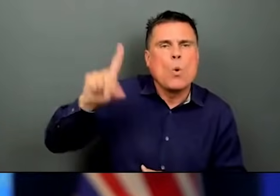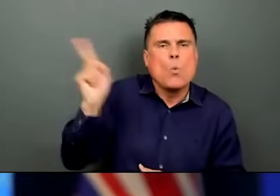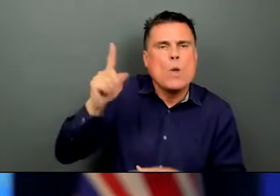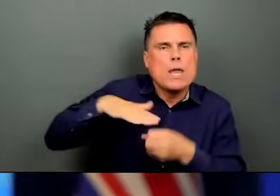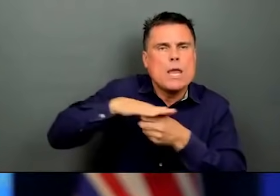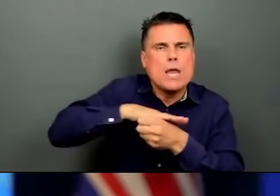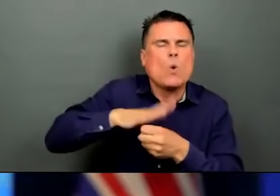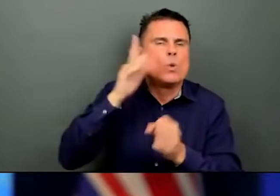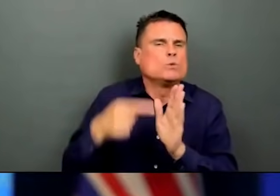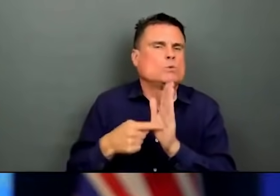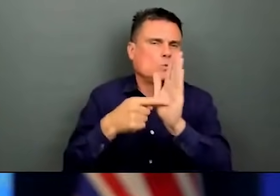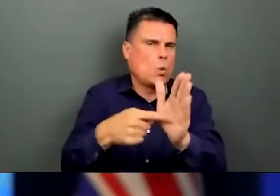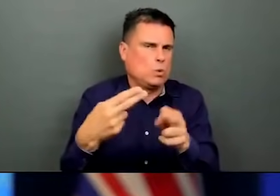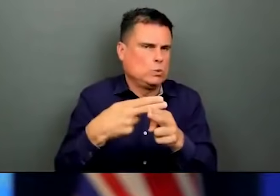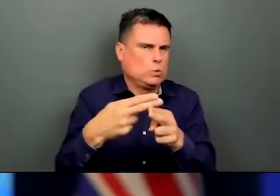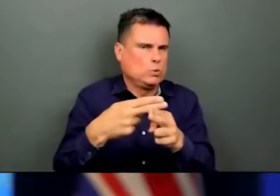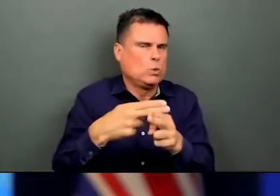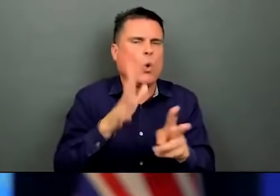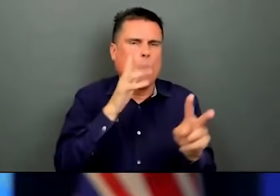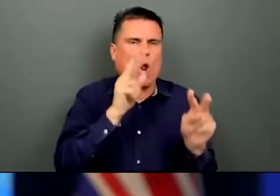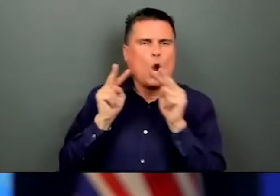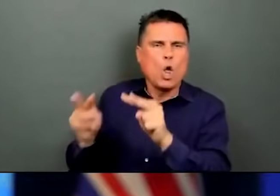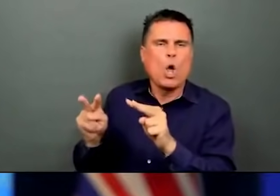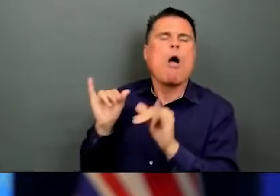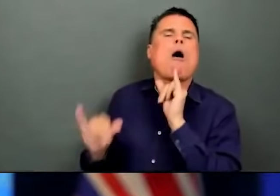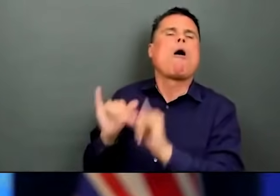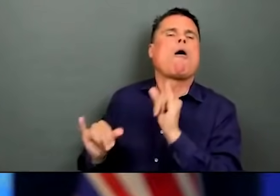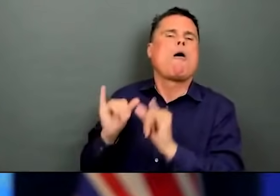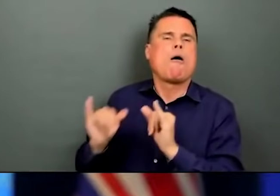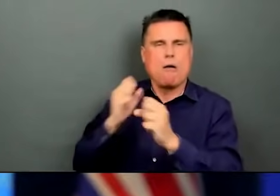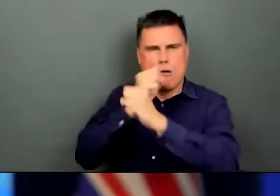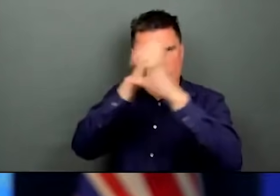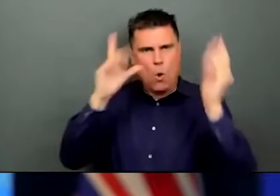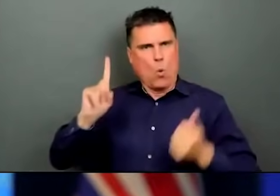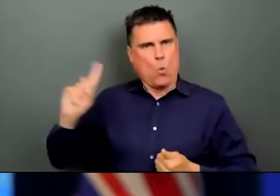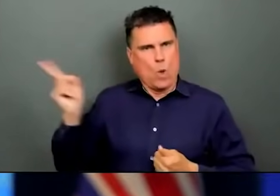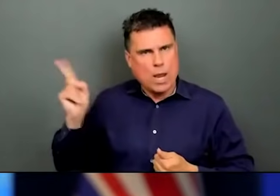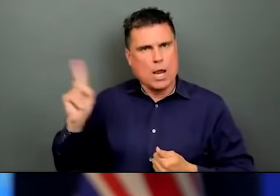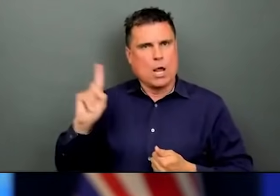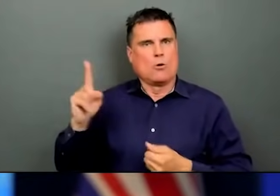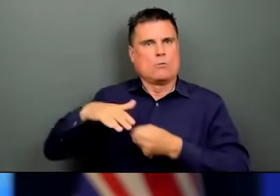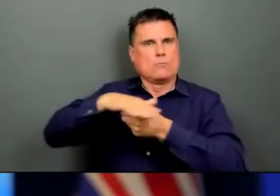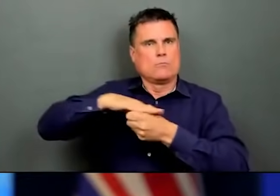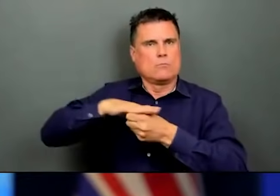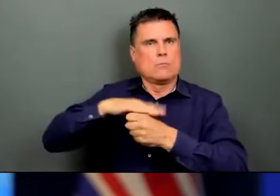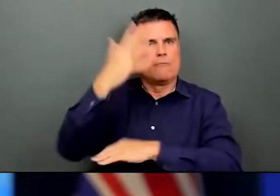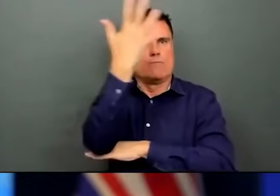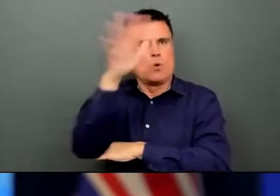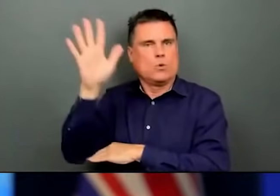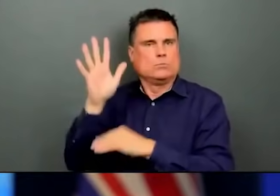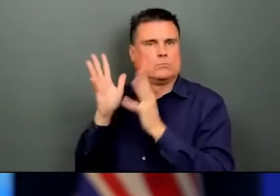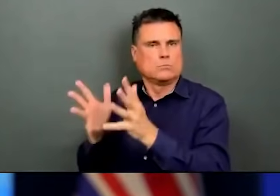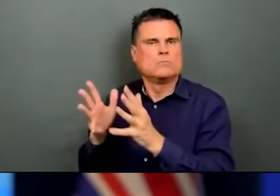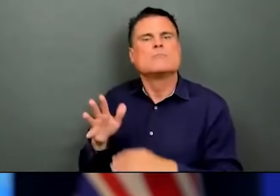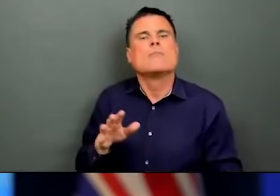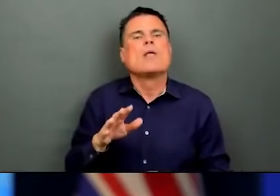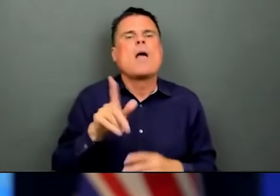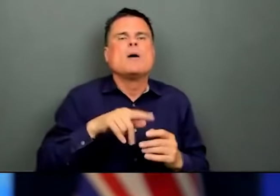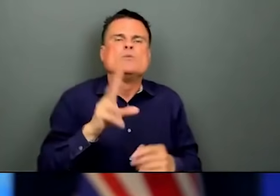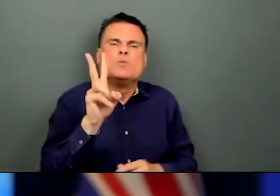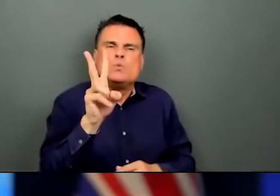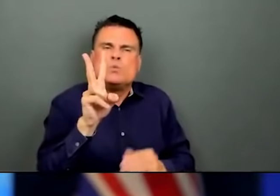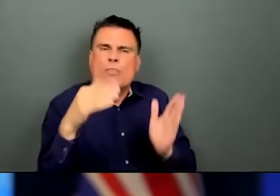I think it's an accumulation of a bit more than 2,000 when you add in the second growth that's contained within those areas. But those will be